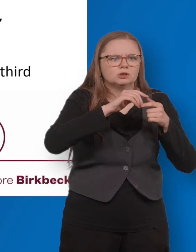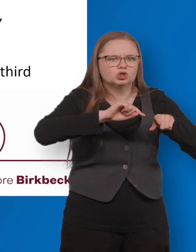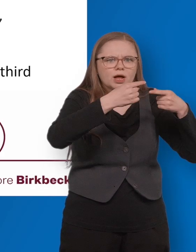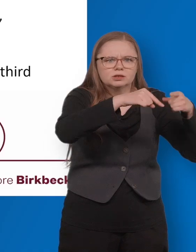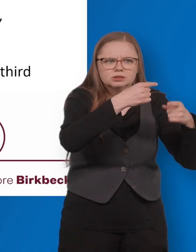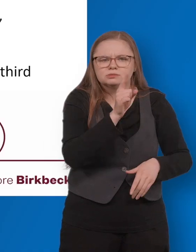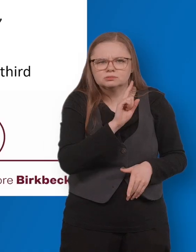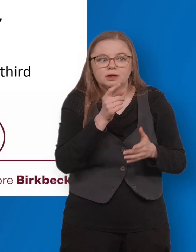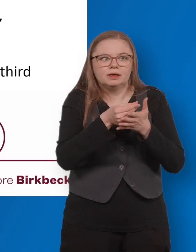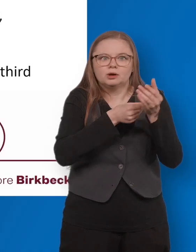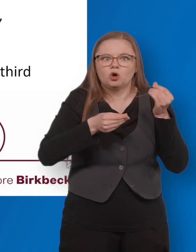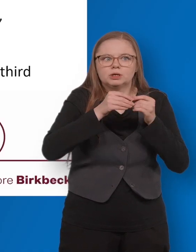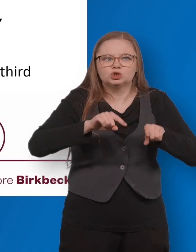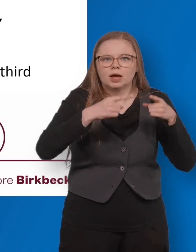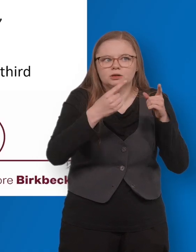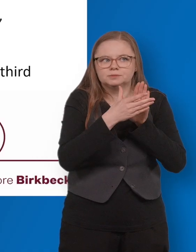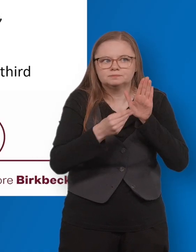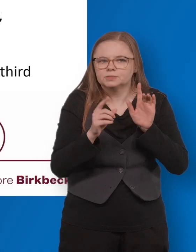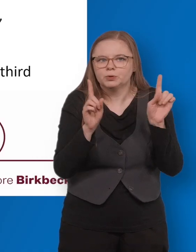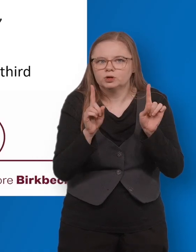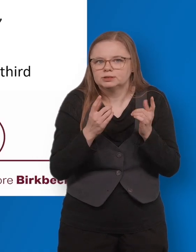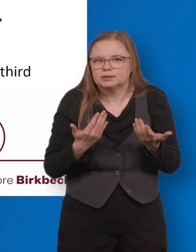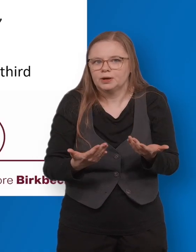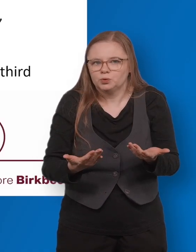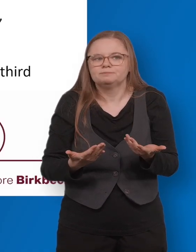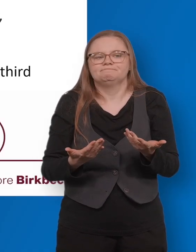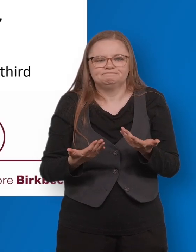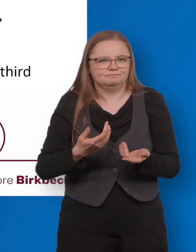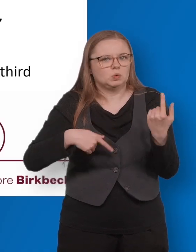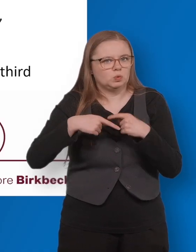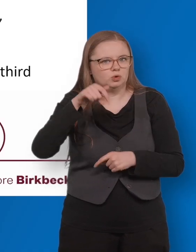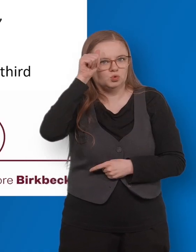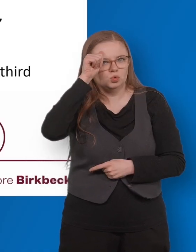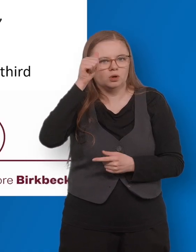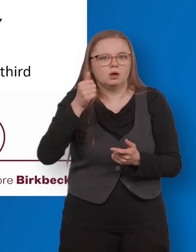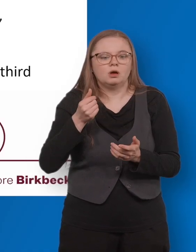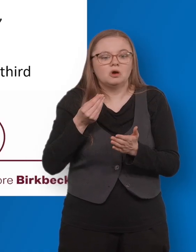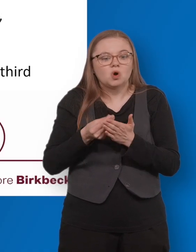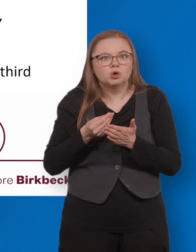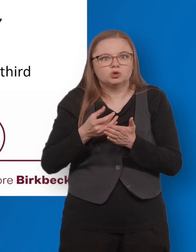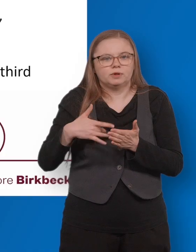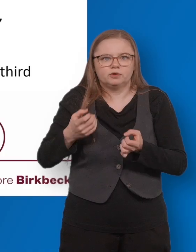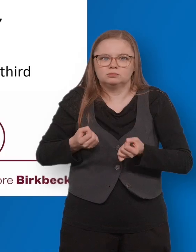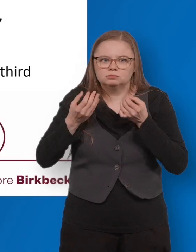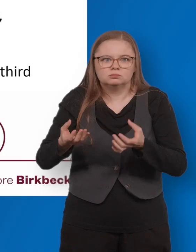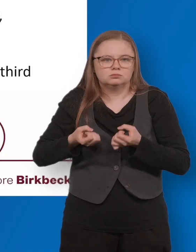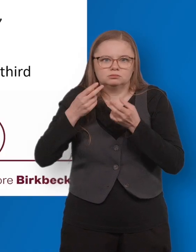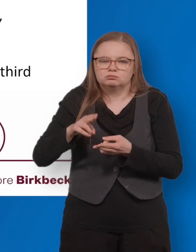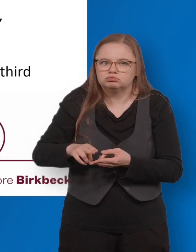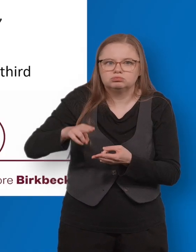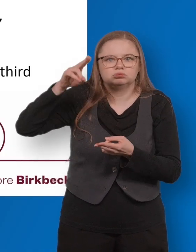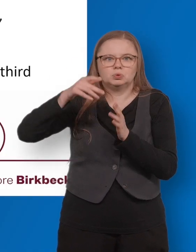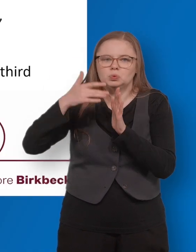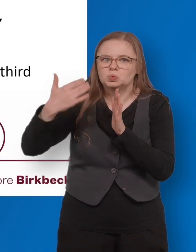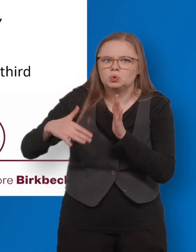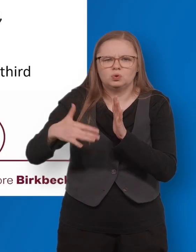economic challenges we are facing at the moment? Well, we've all heard about the cost of living crisis. What does that actually mean